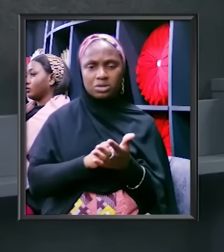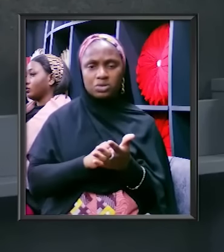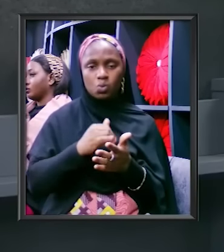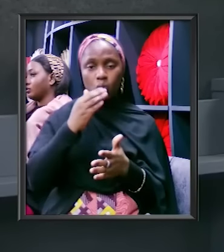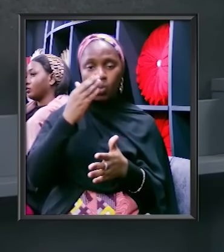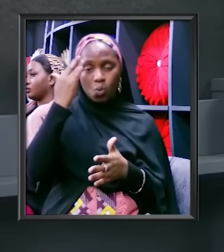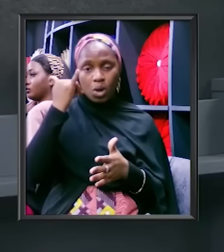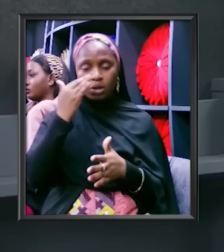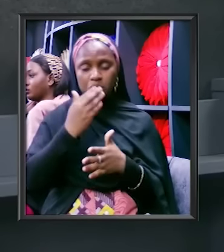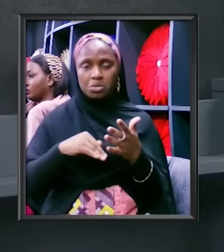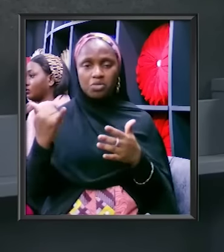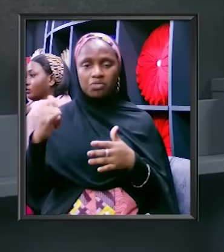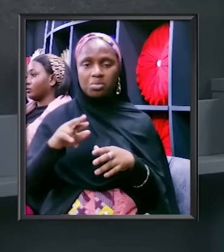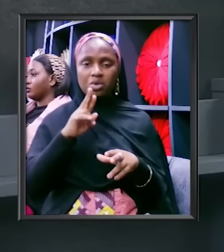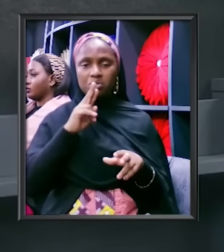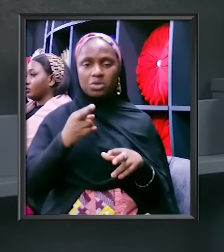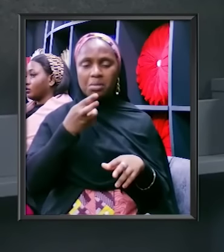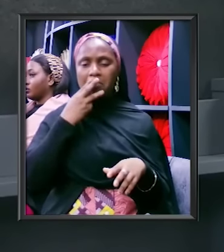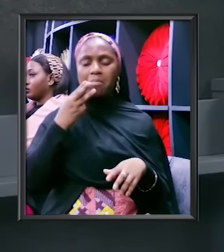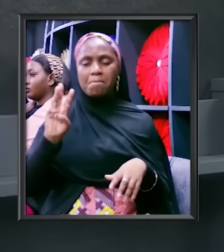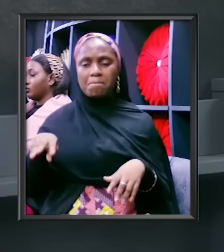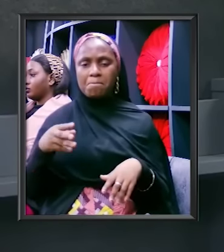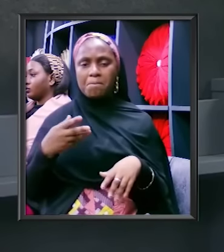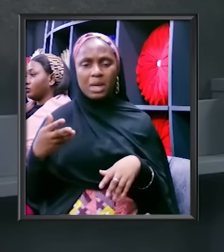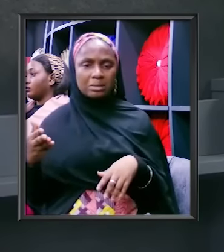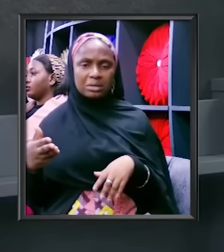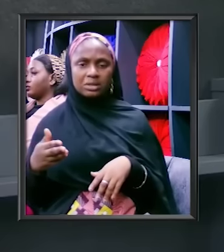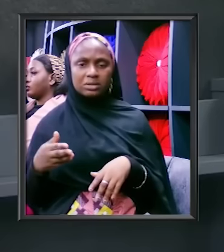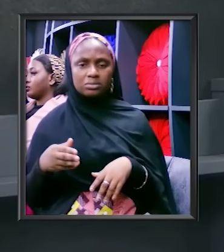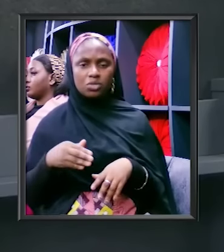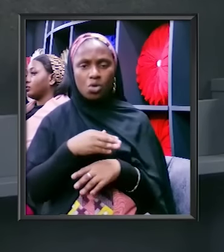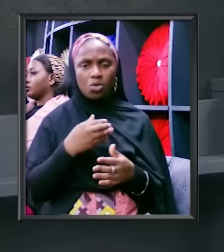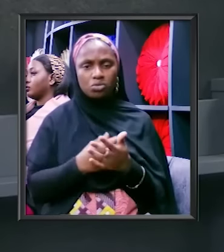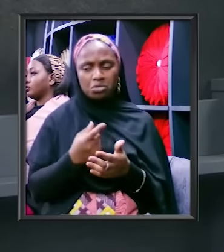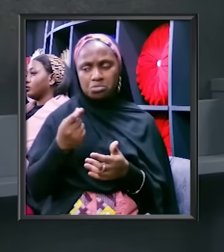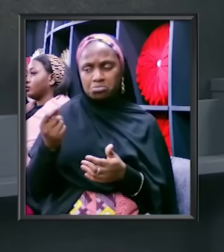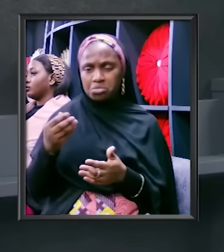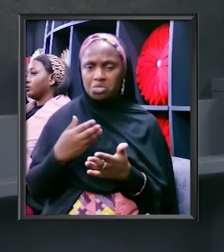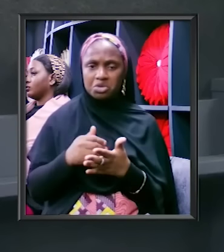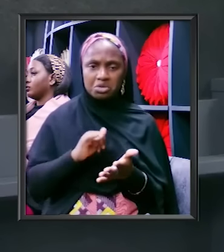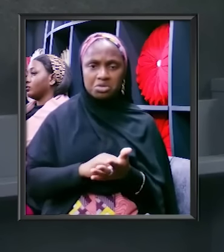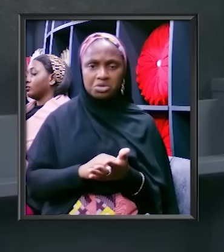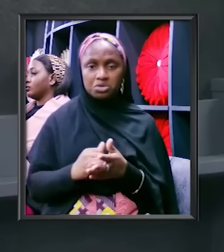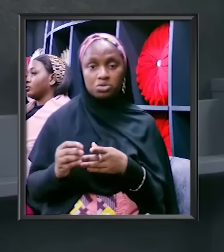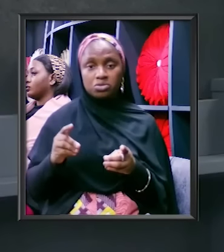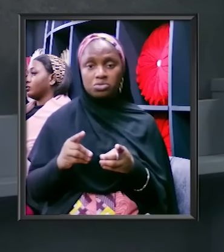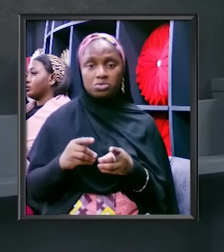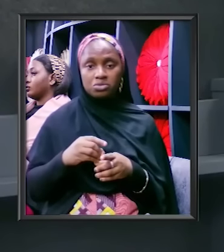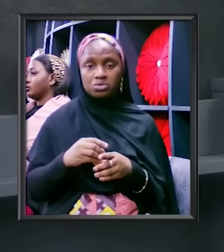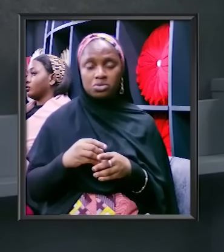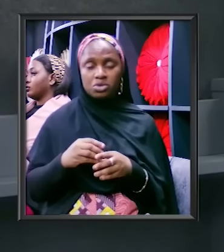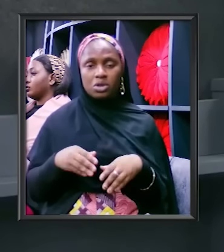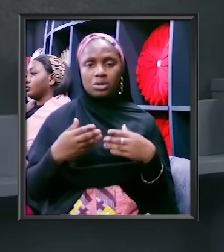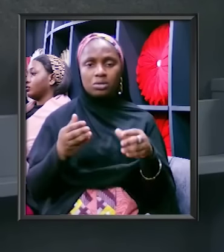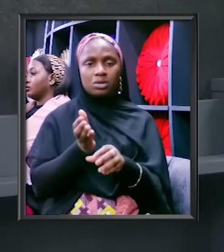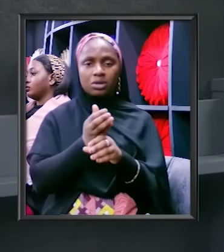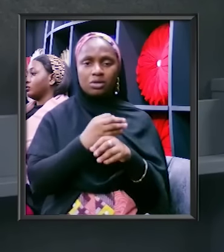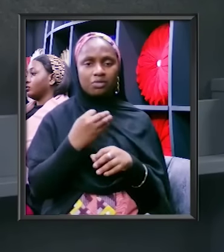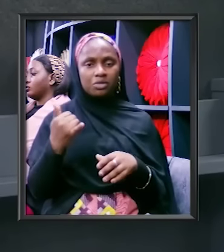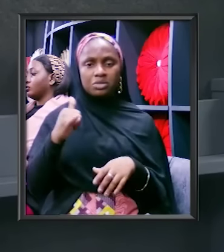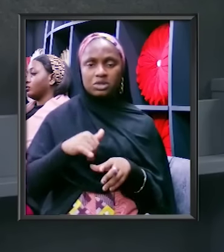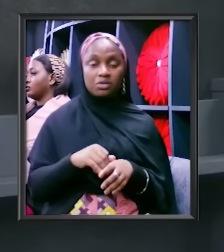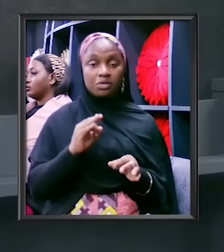chua inside the banking industry. Because now from those small money that they get, now they take care of themselves. Because if you they pay